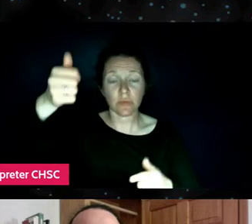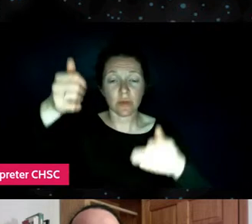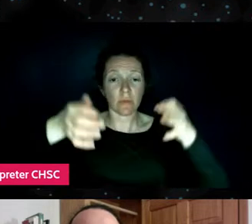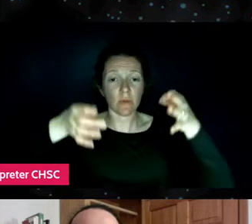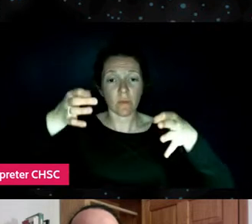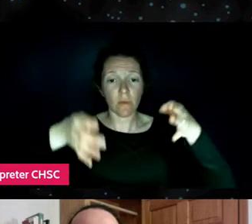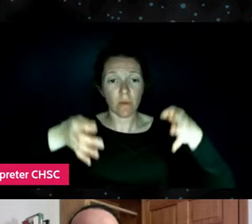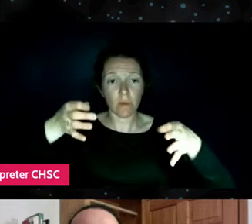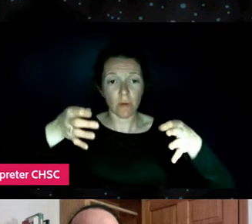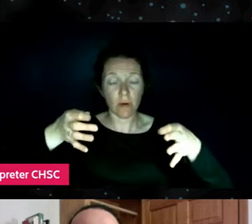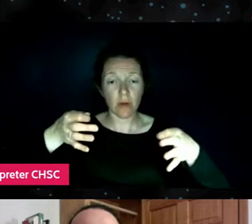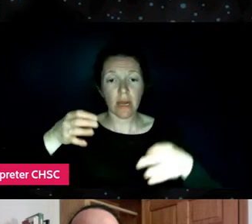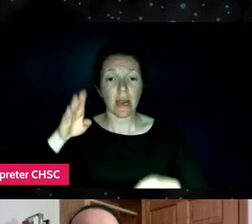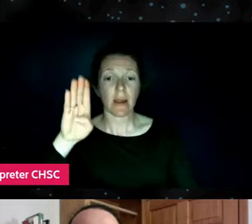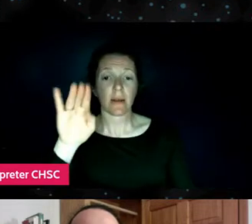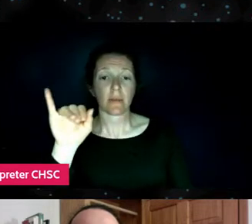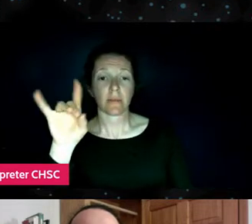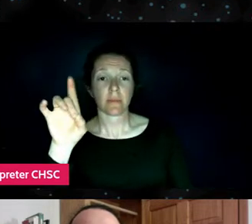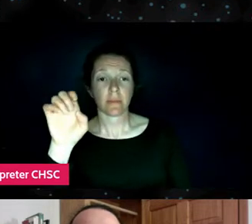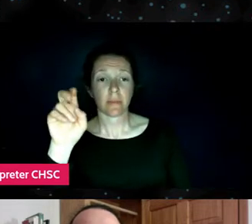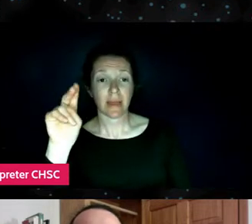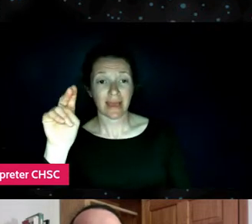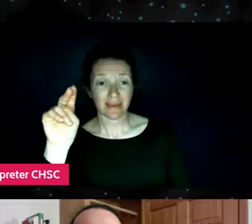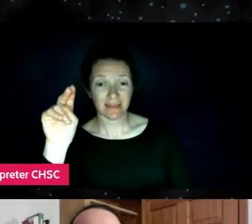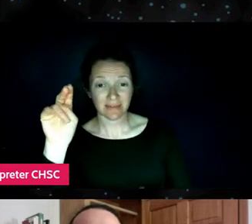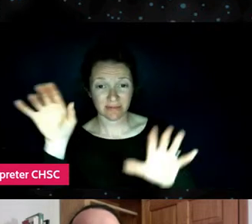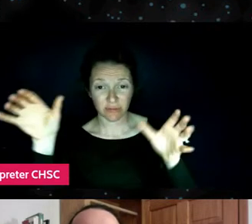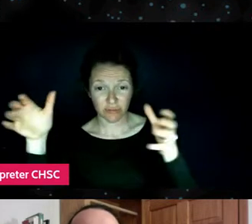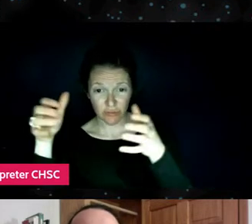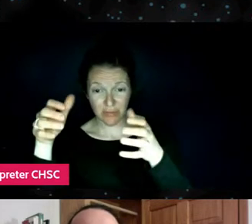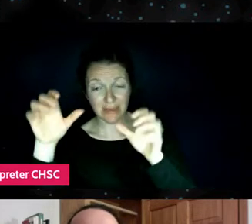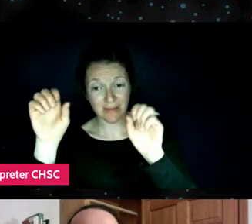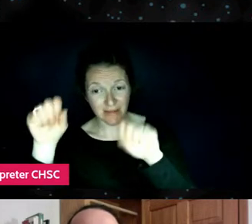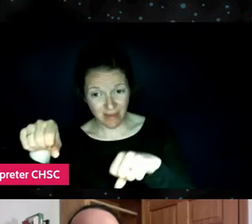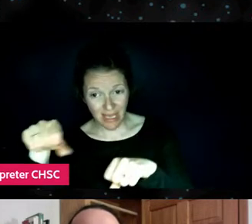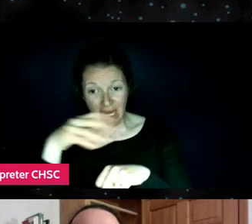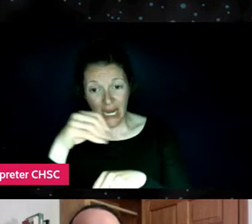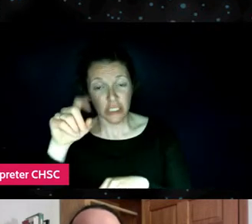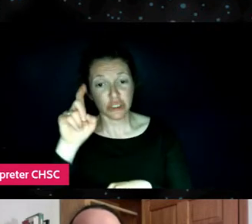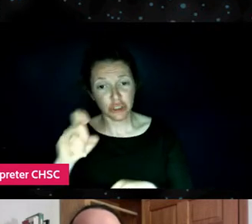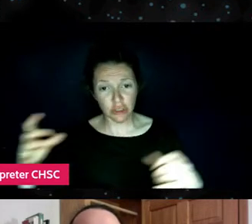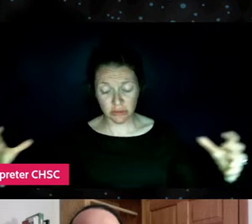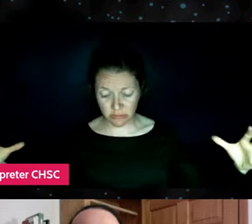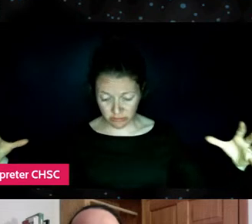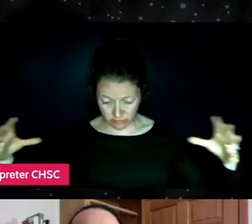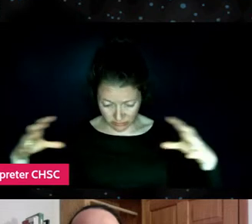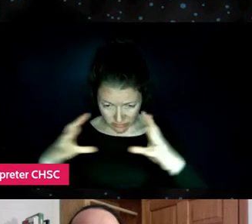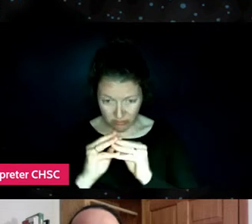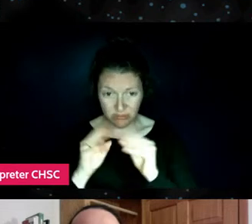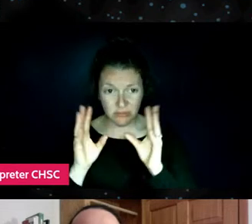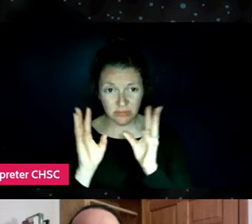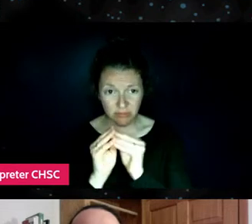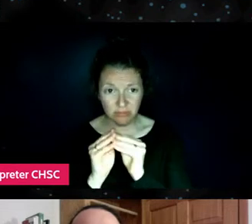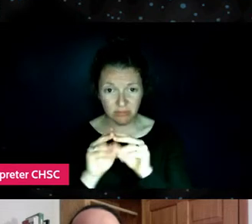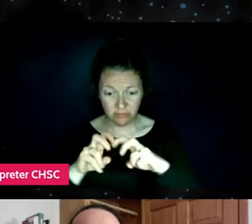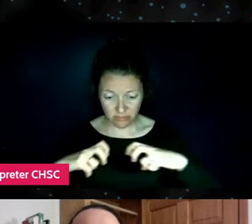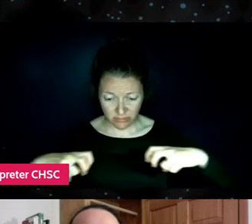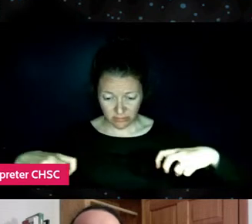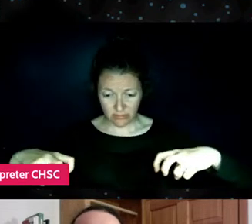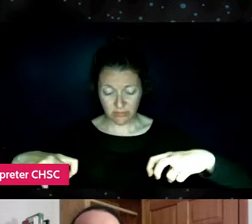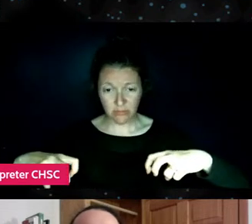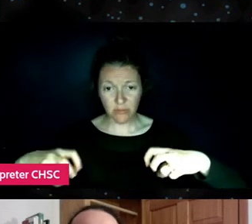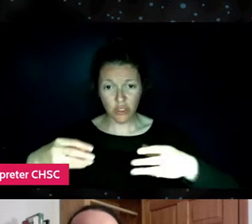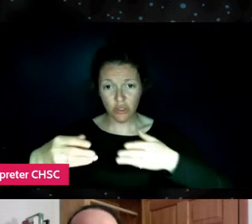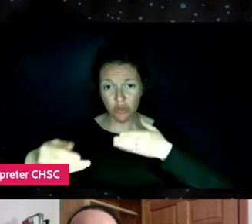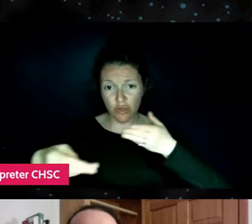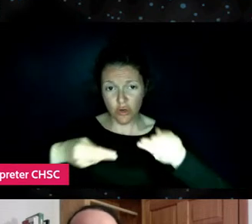the Biden administration can and should come to the table and negotiate a settlement